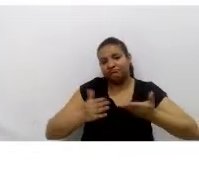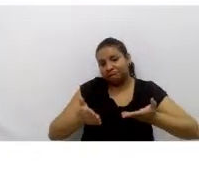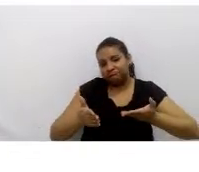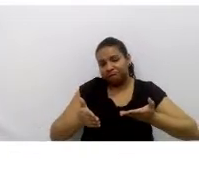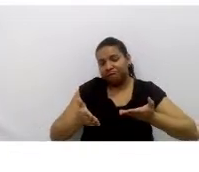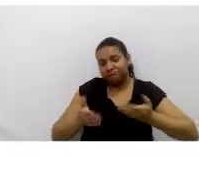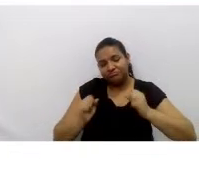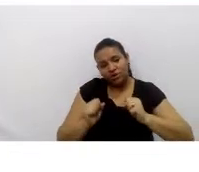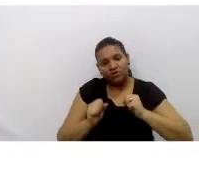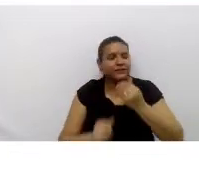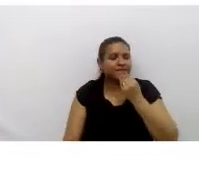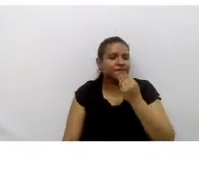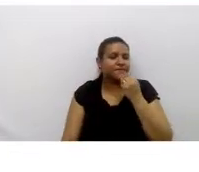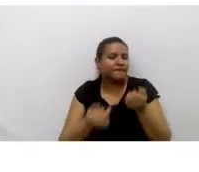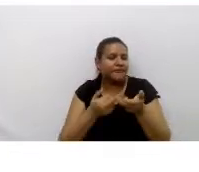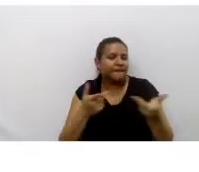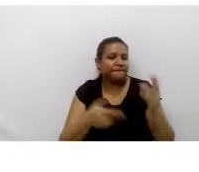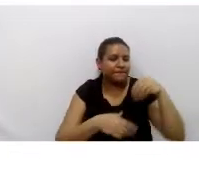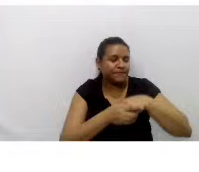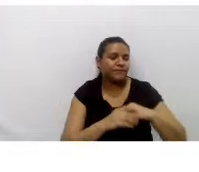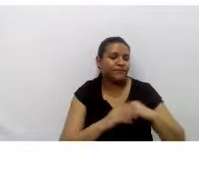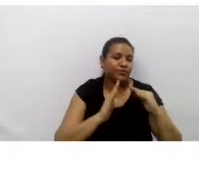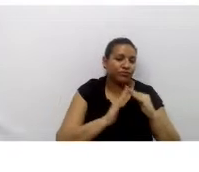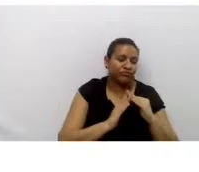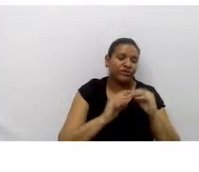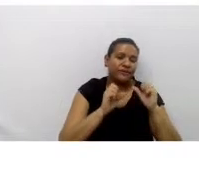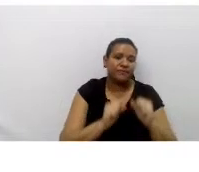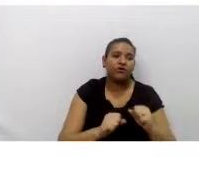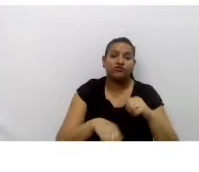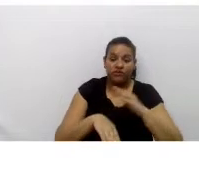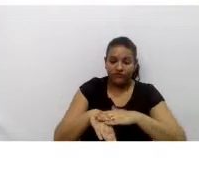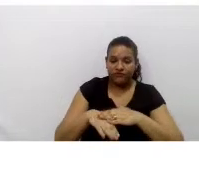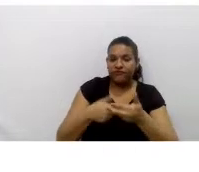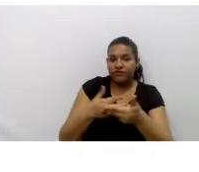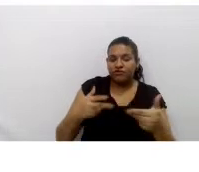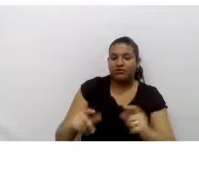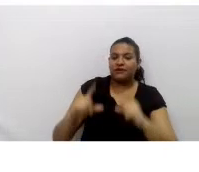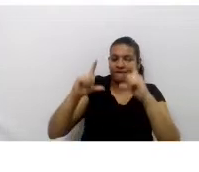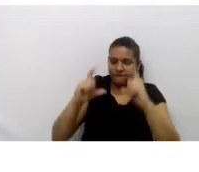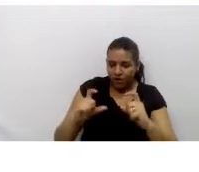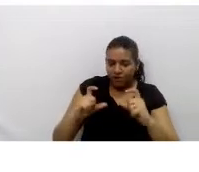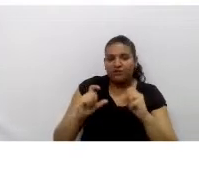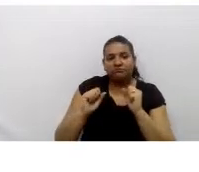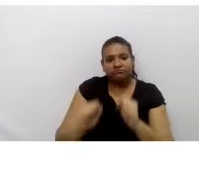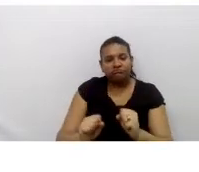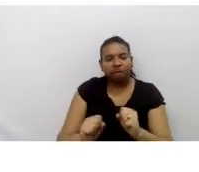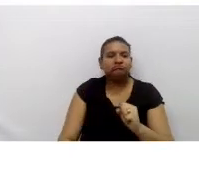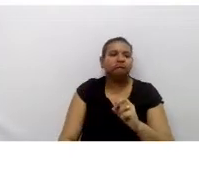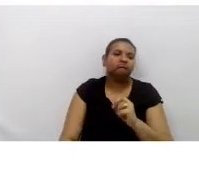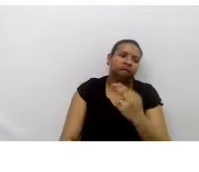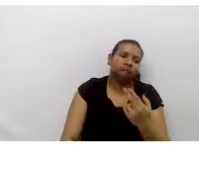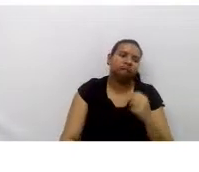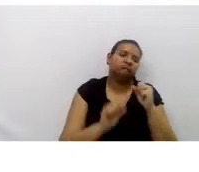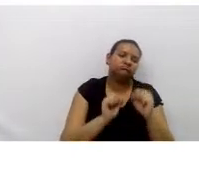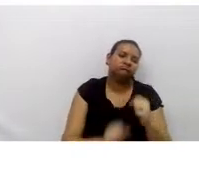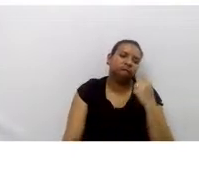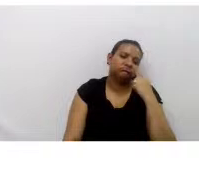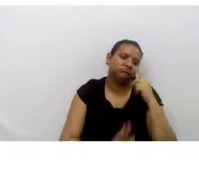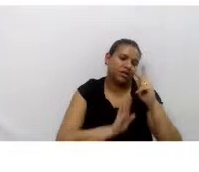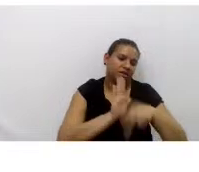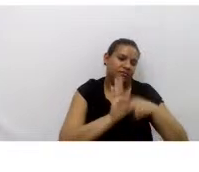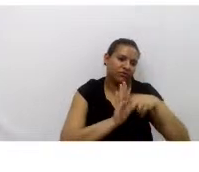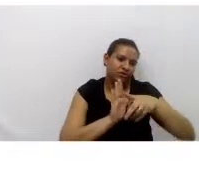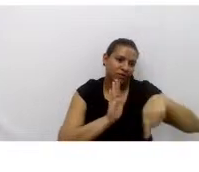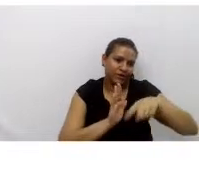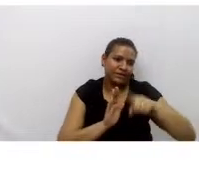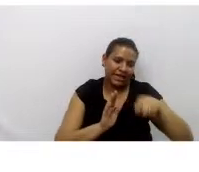produce something. You could set a little project for them. There are all sorts of things you can do once you start thinking about it and